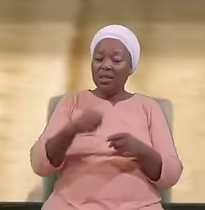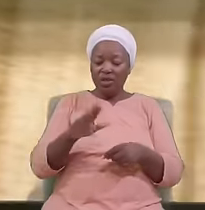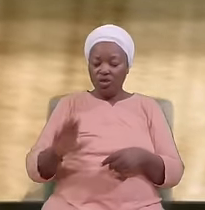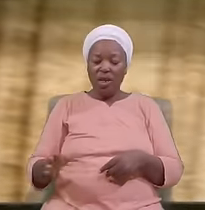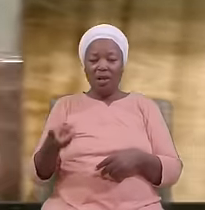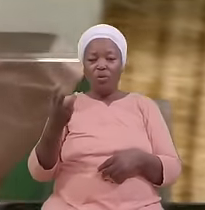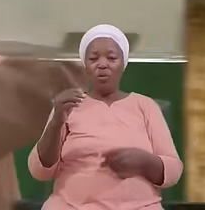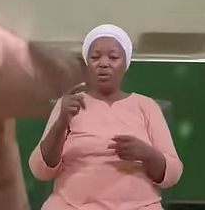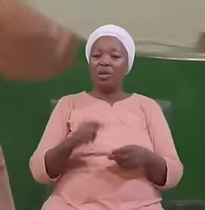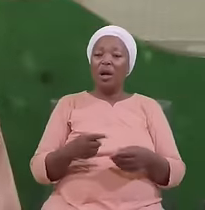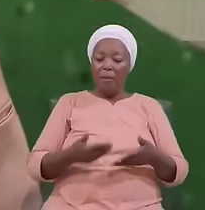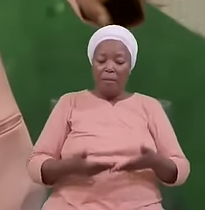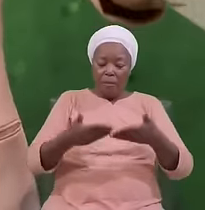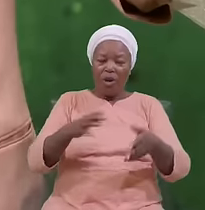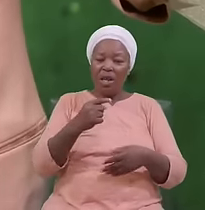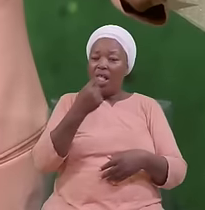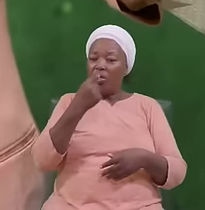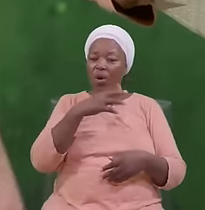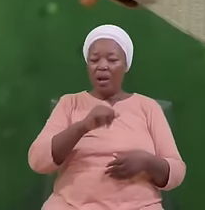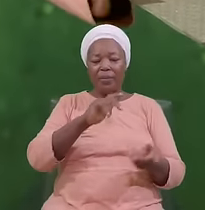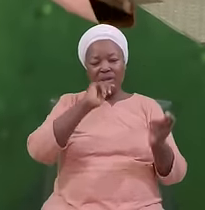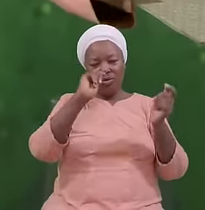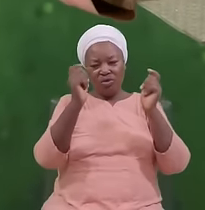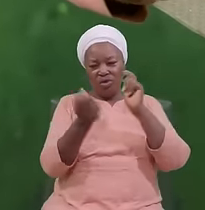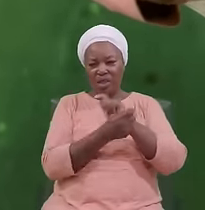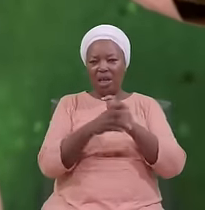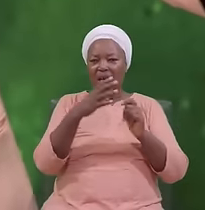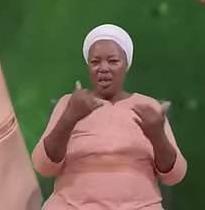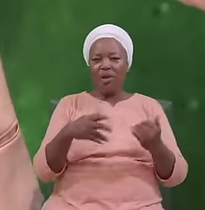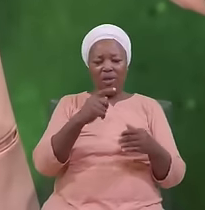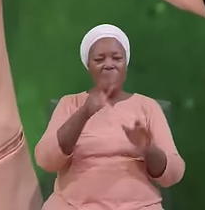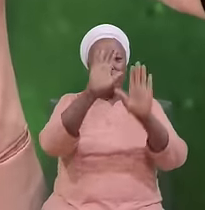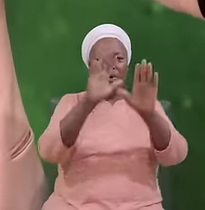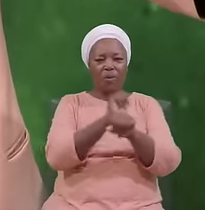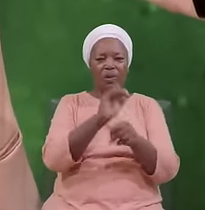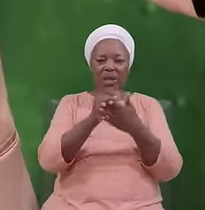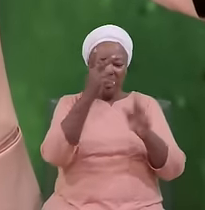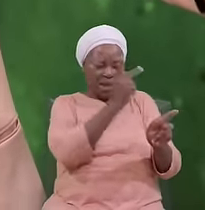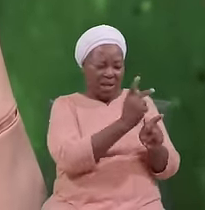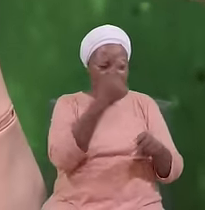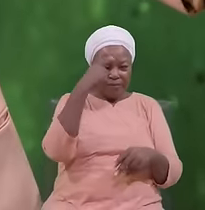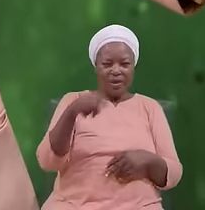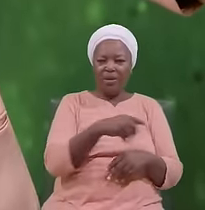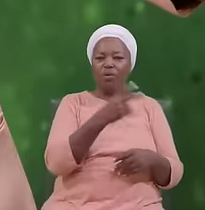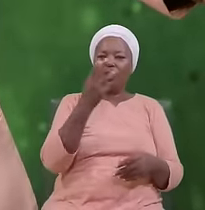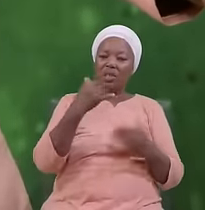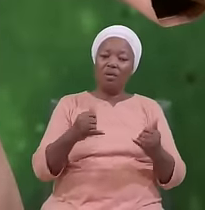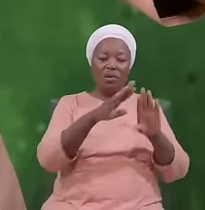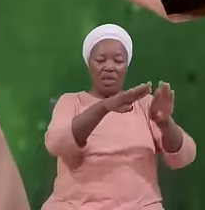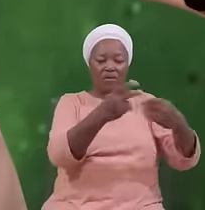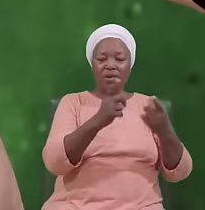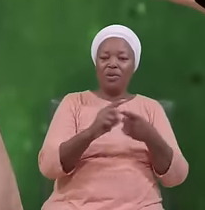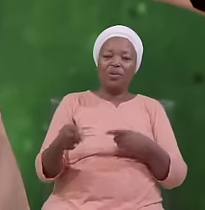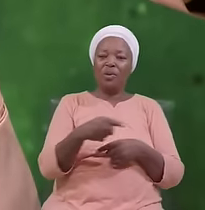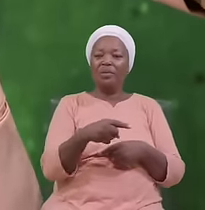reformed. And now, the miracle that had been reserved for him, it was now given unto him,